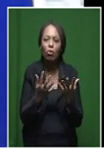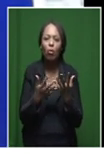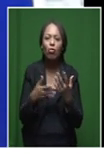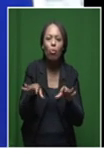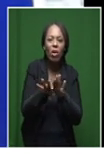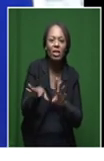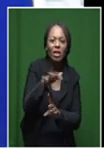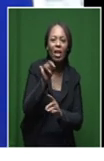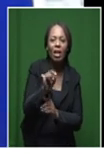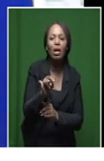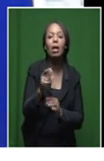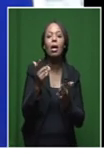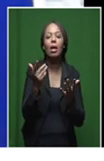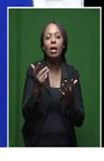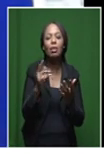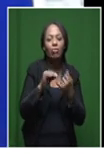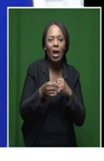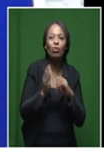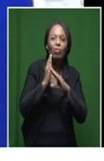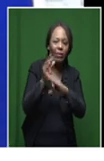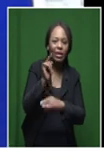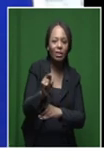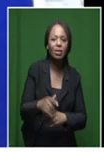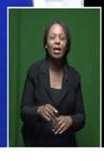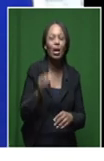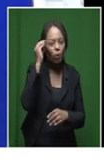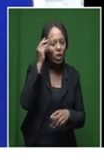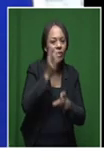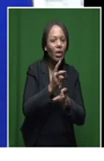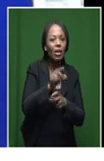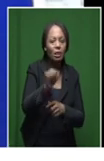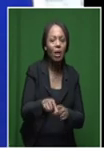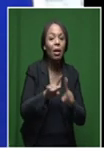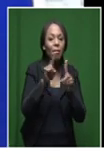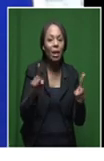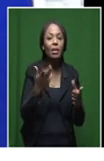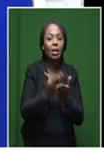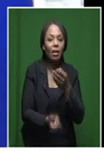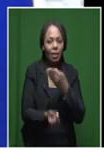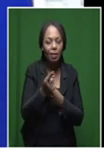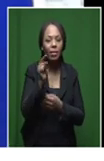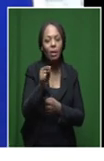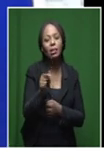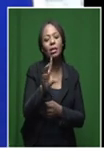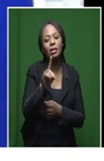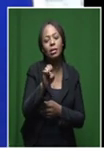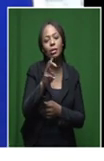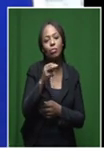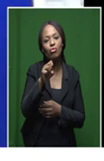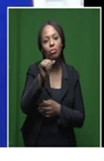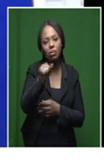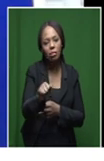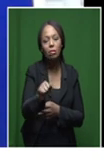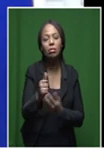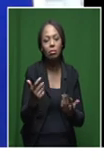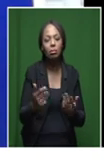is difficult. But those are the things that can potentially, that can cause potentially reversible, there are potentially